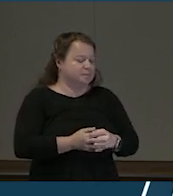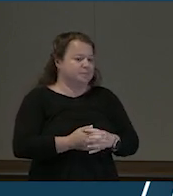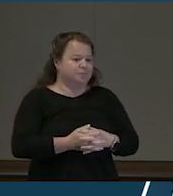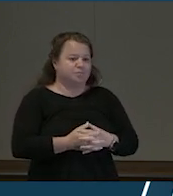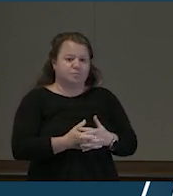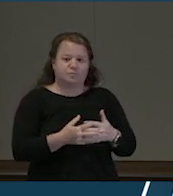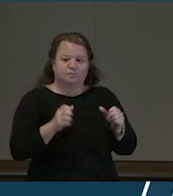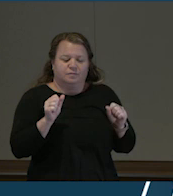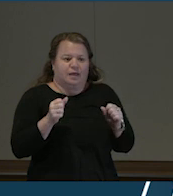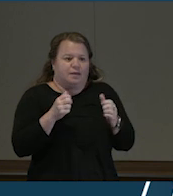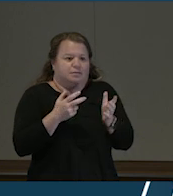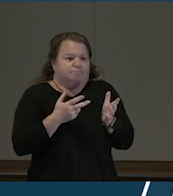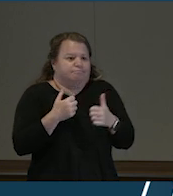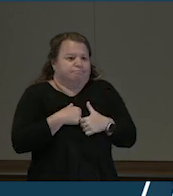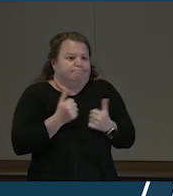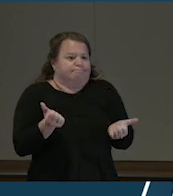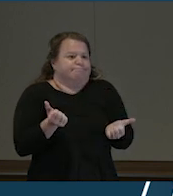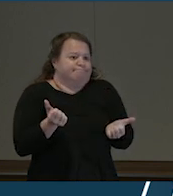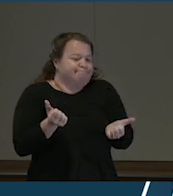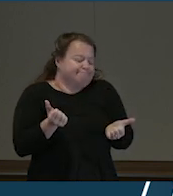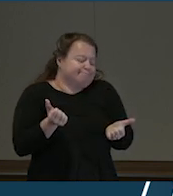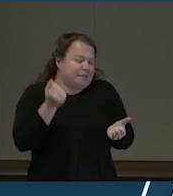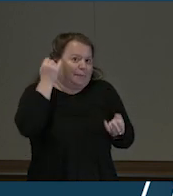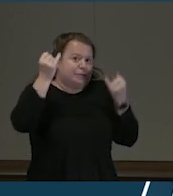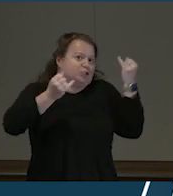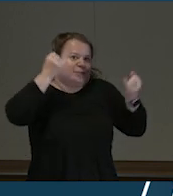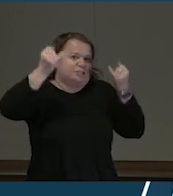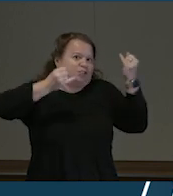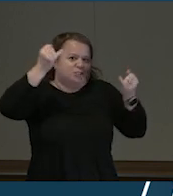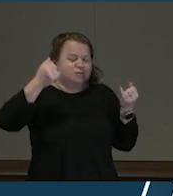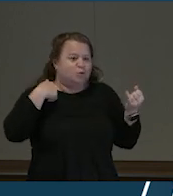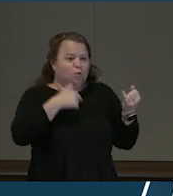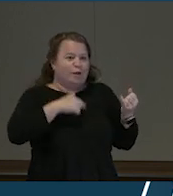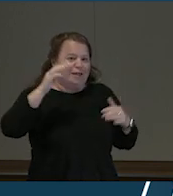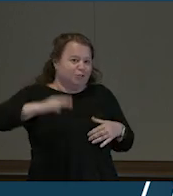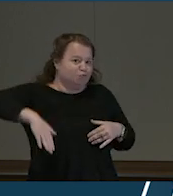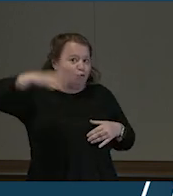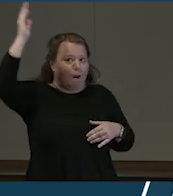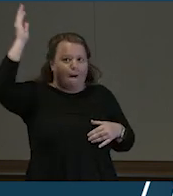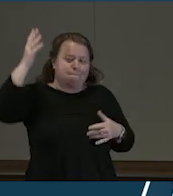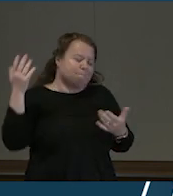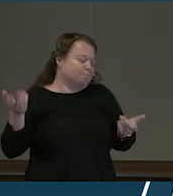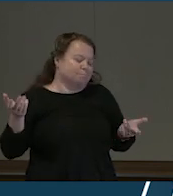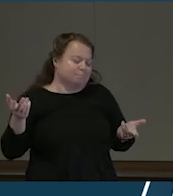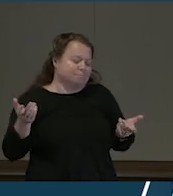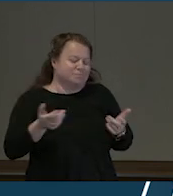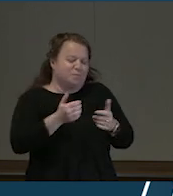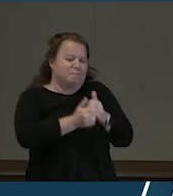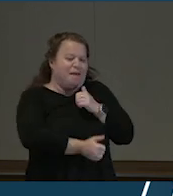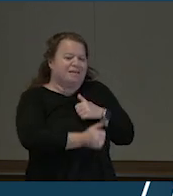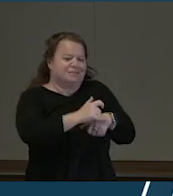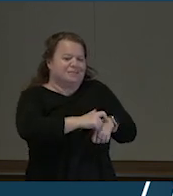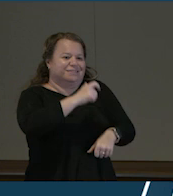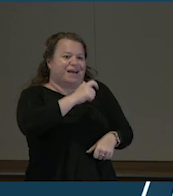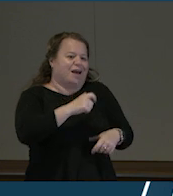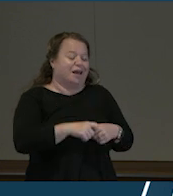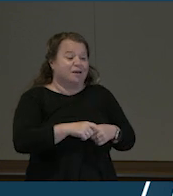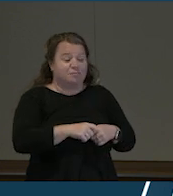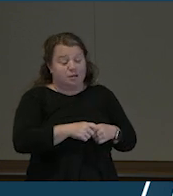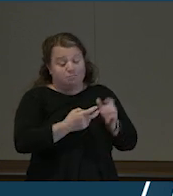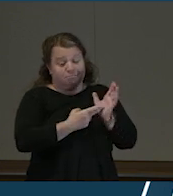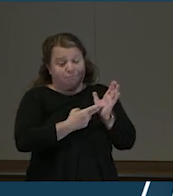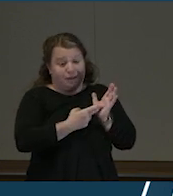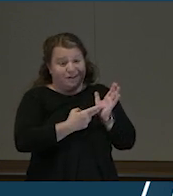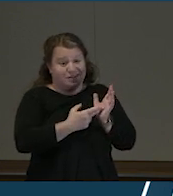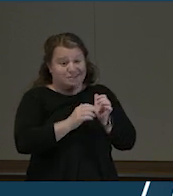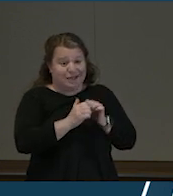let loose and have fun. We had to grow up, and that's life. But keeping it real, if you think about how